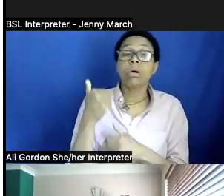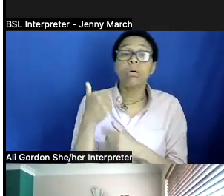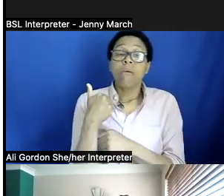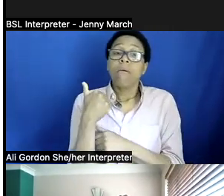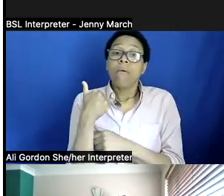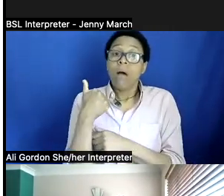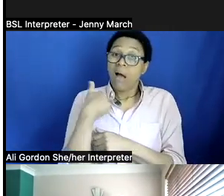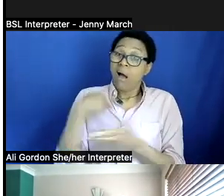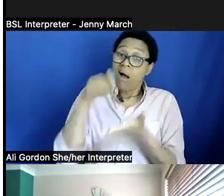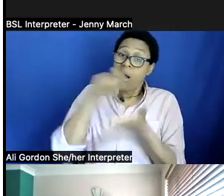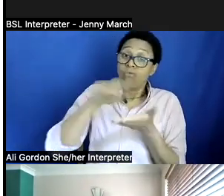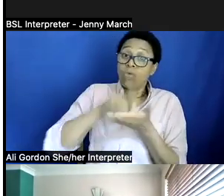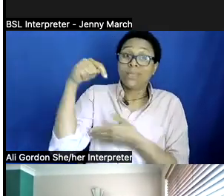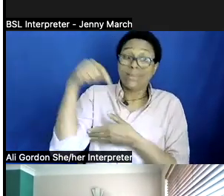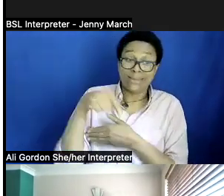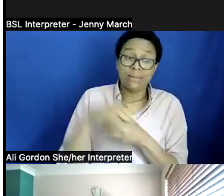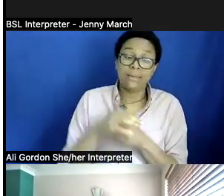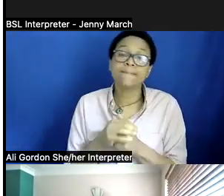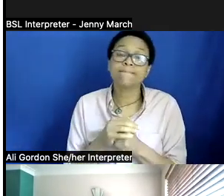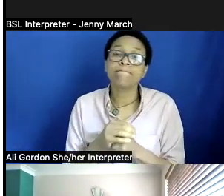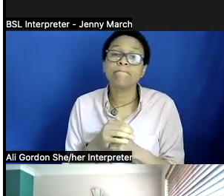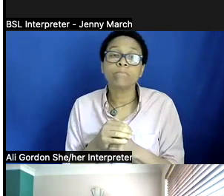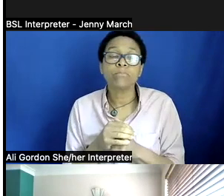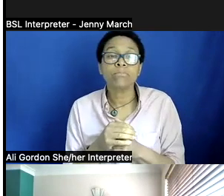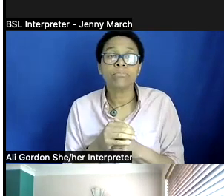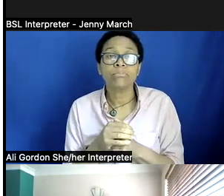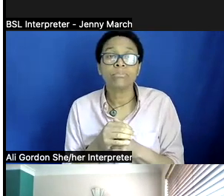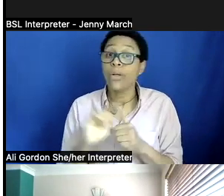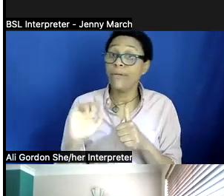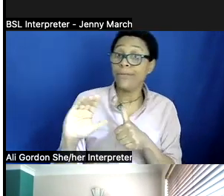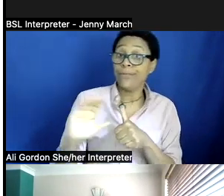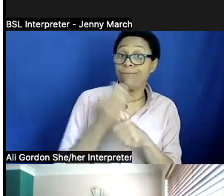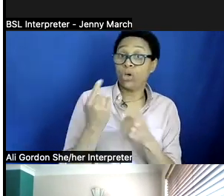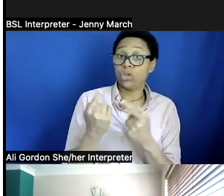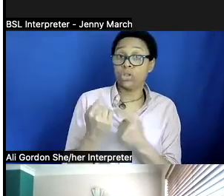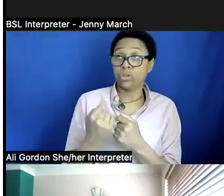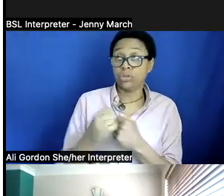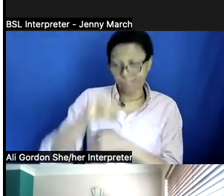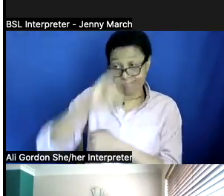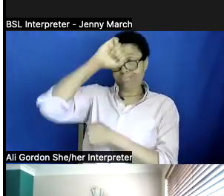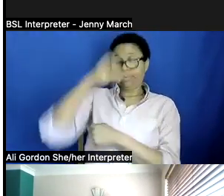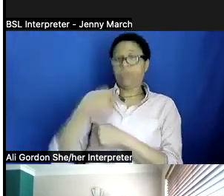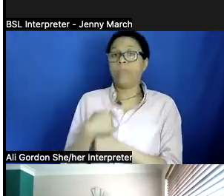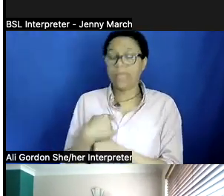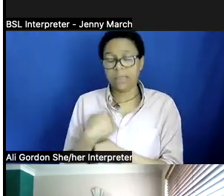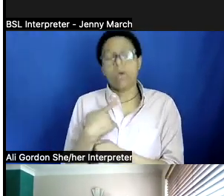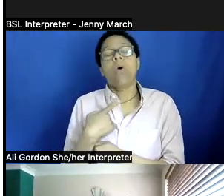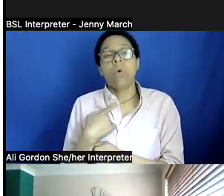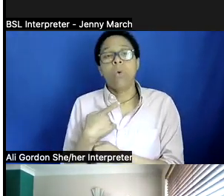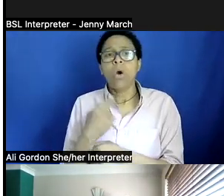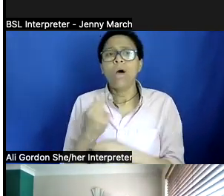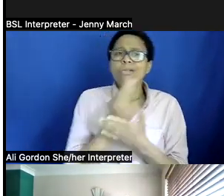this is what I wrote down, and the first thing that struck me personally was the idea of the art being stored in a bin